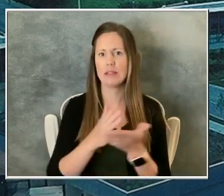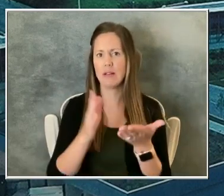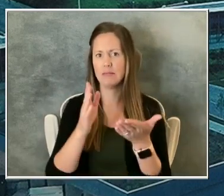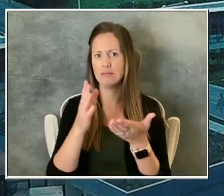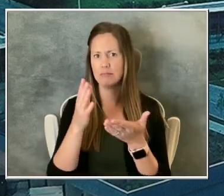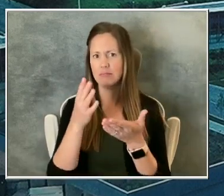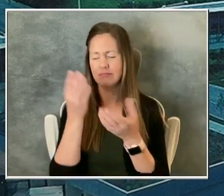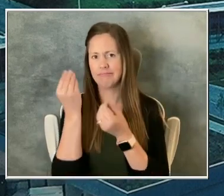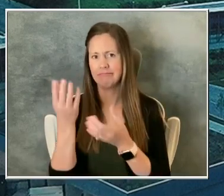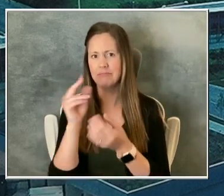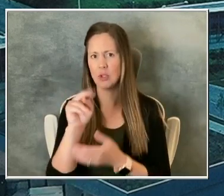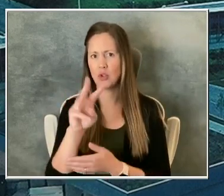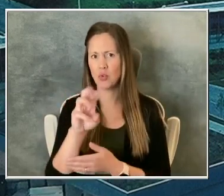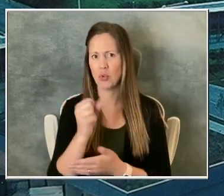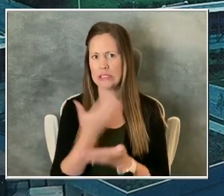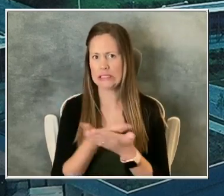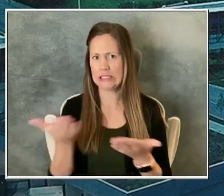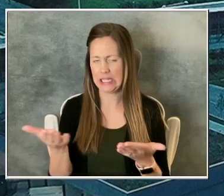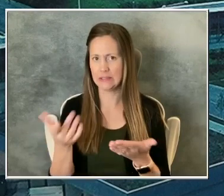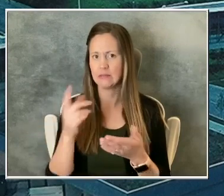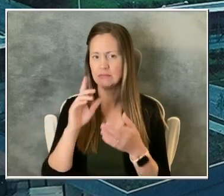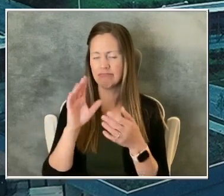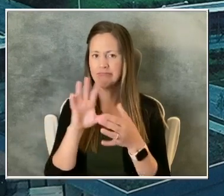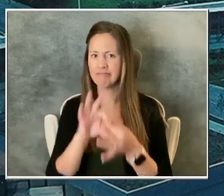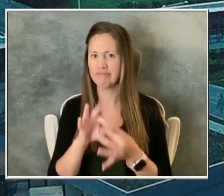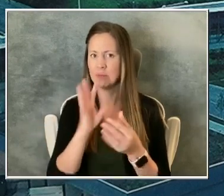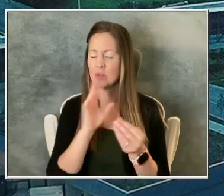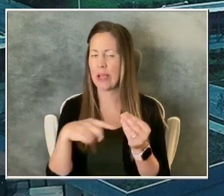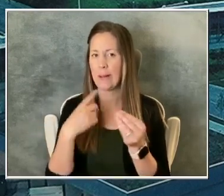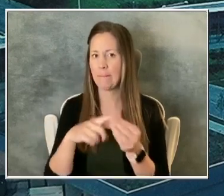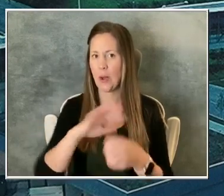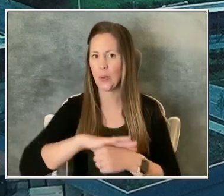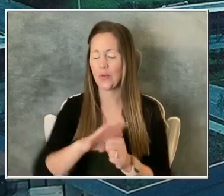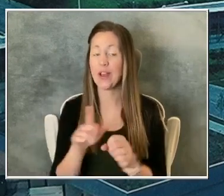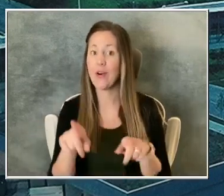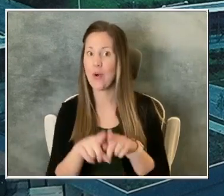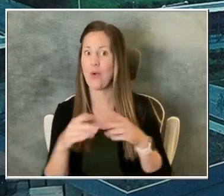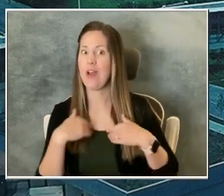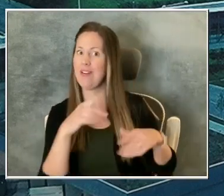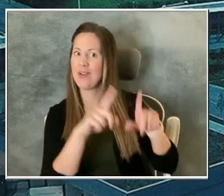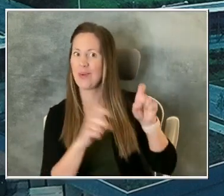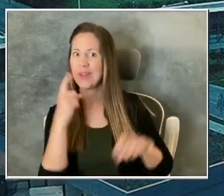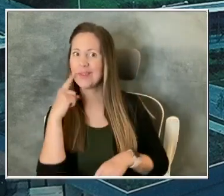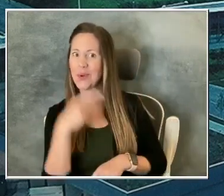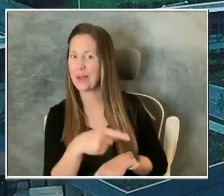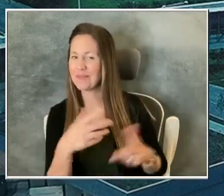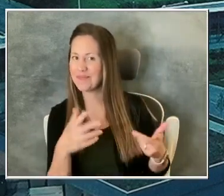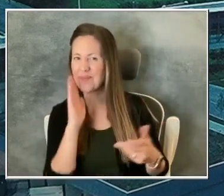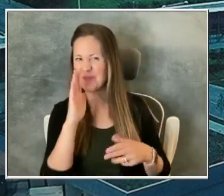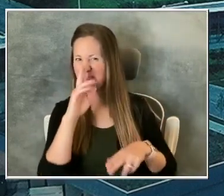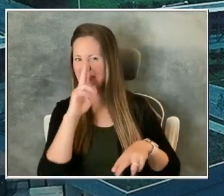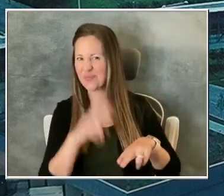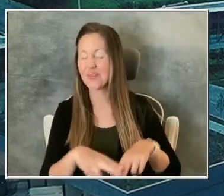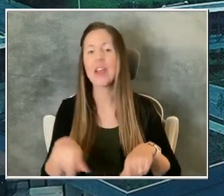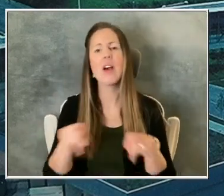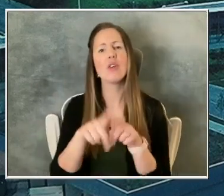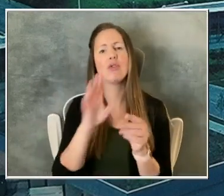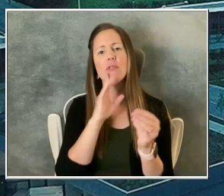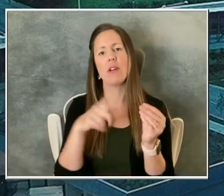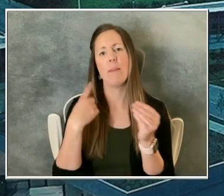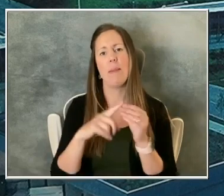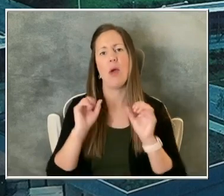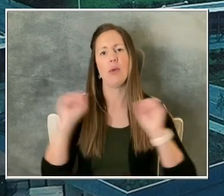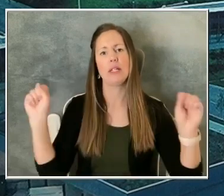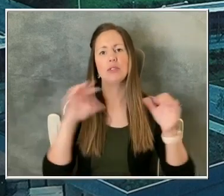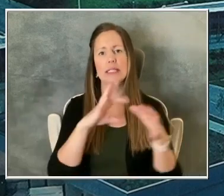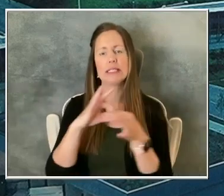for Hawkeye. He doesn't know that yet. It's going to be fun. We'll also talk about exercise and its link to cancer care with the physician-in-chief at our